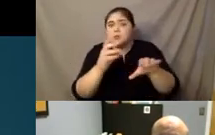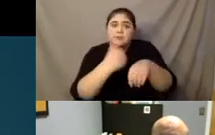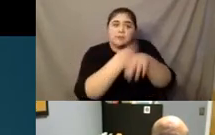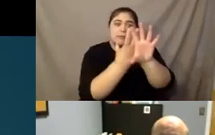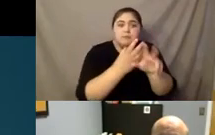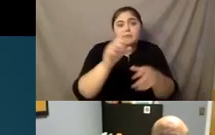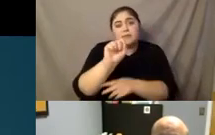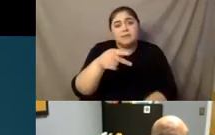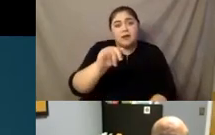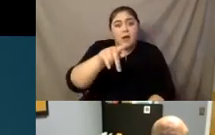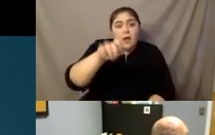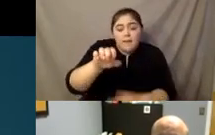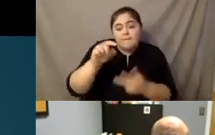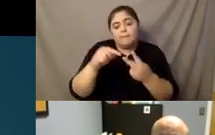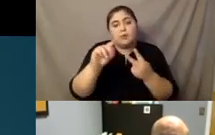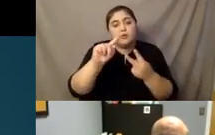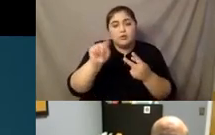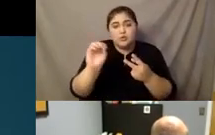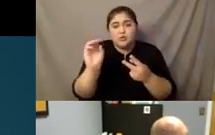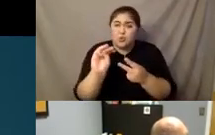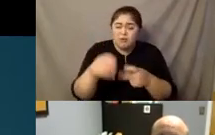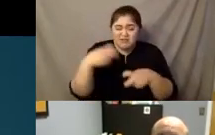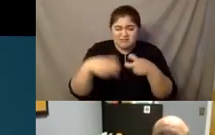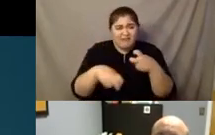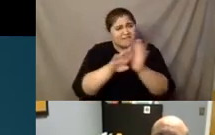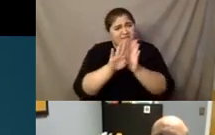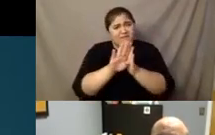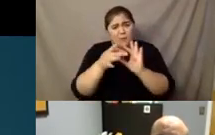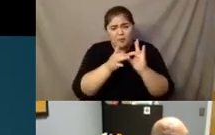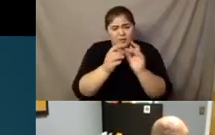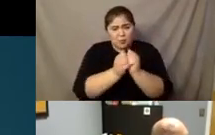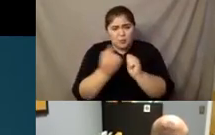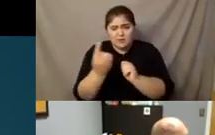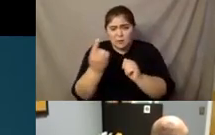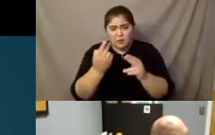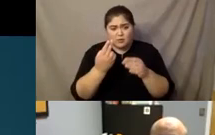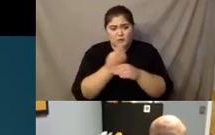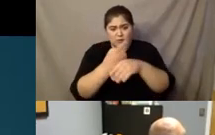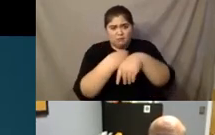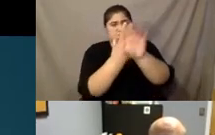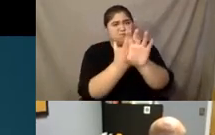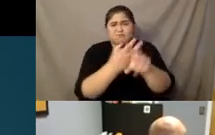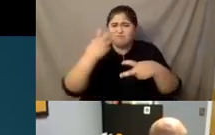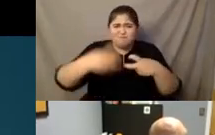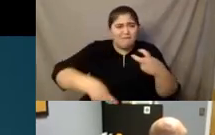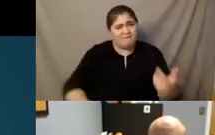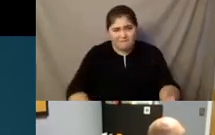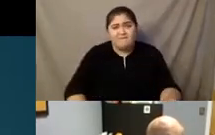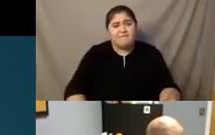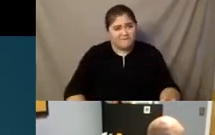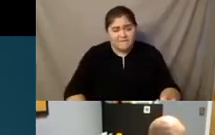Zoom. It's hard to develop a good relationship with somebody just in an electronic means